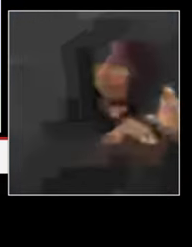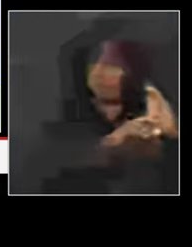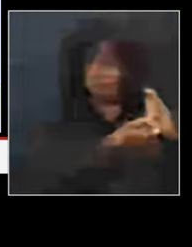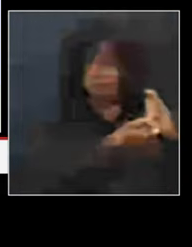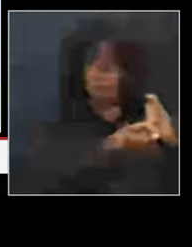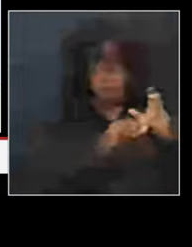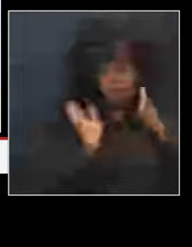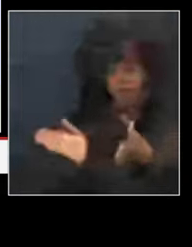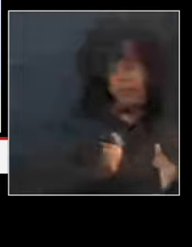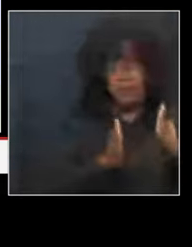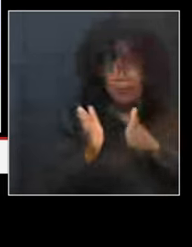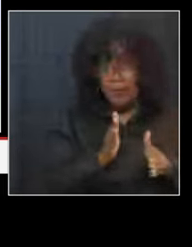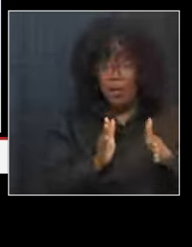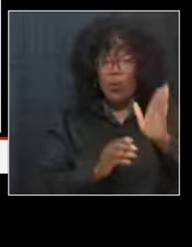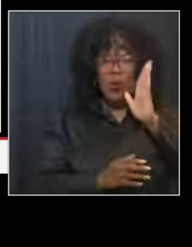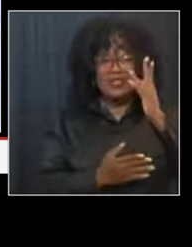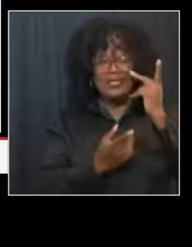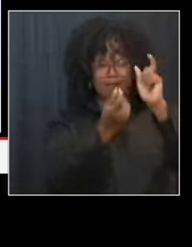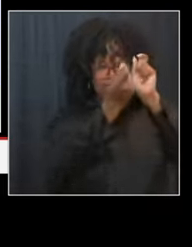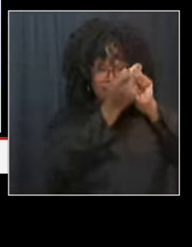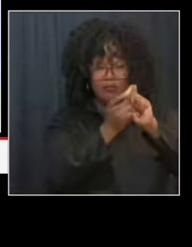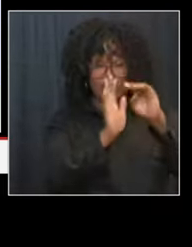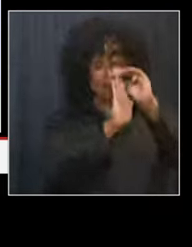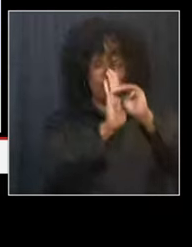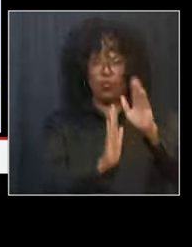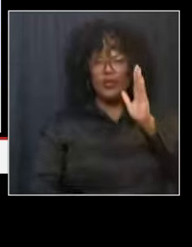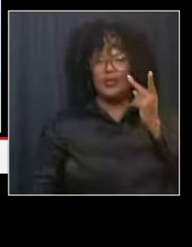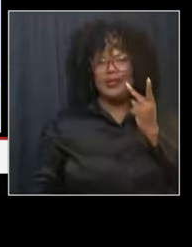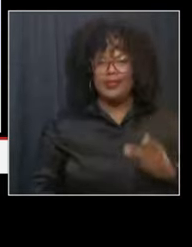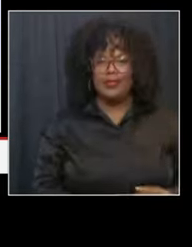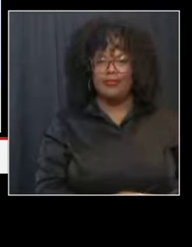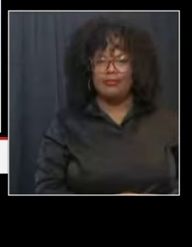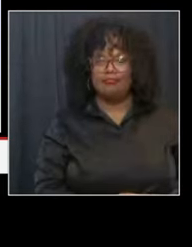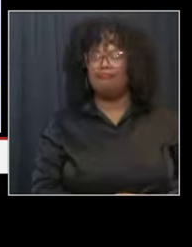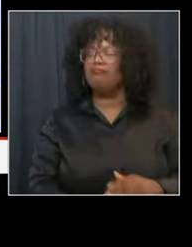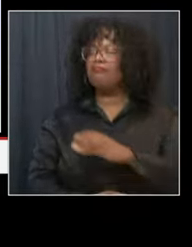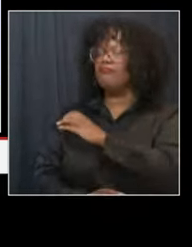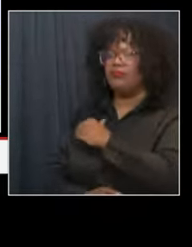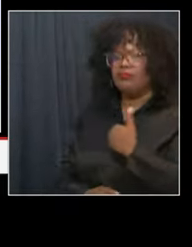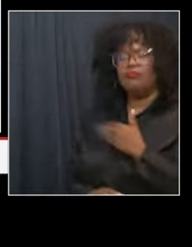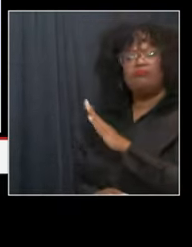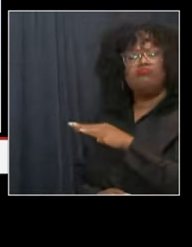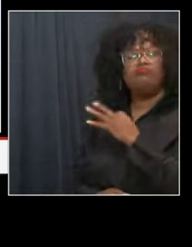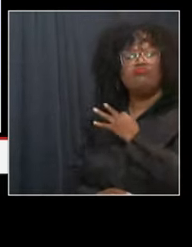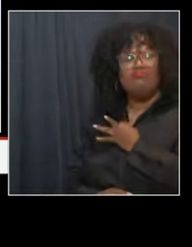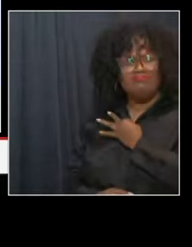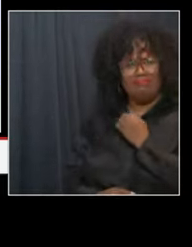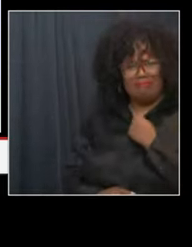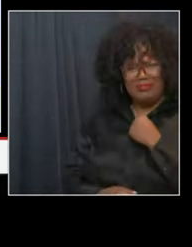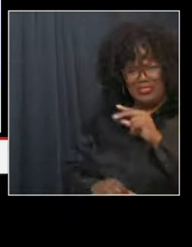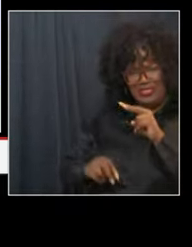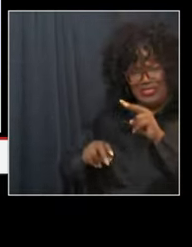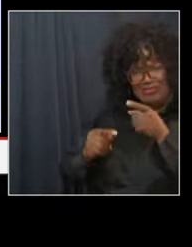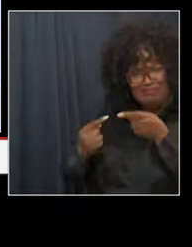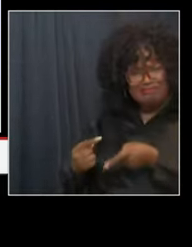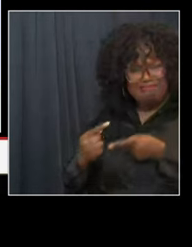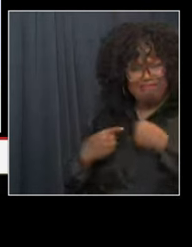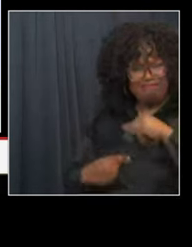those changes. Okay, I guess what I'm struggling with here is I very much